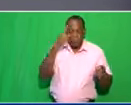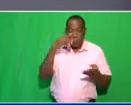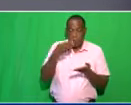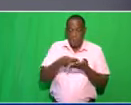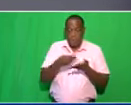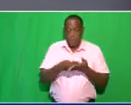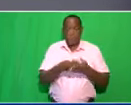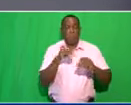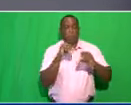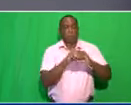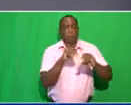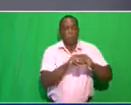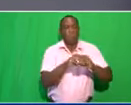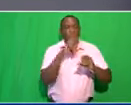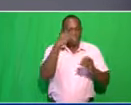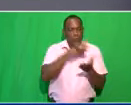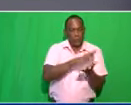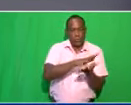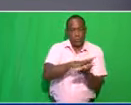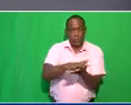as was stated before.